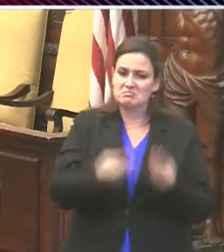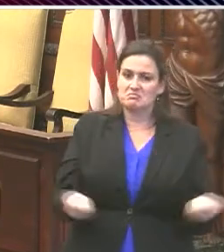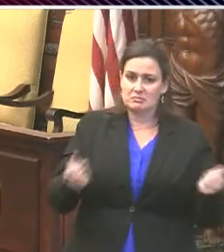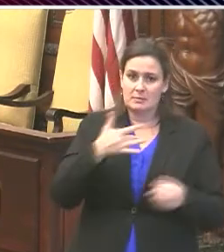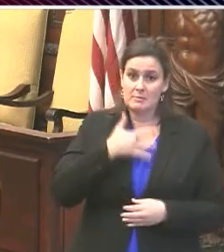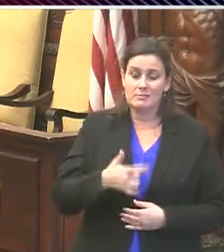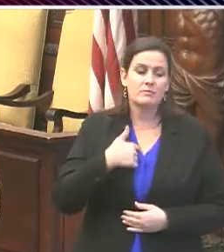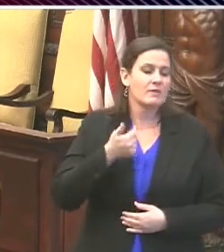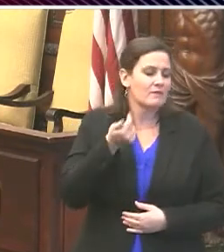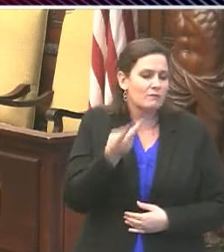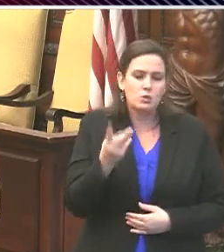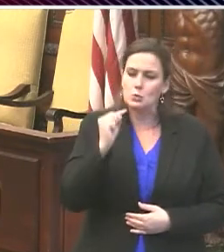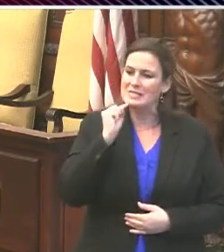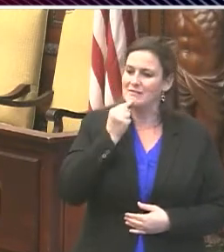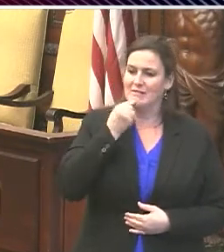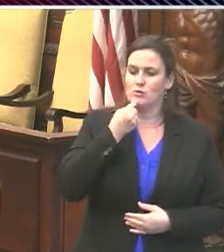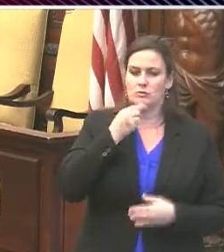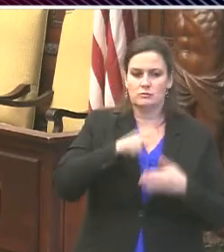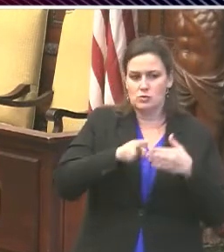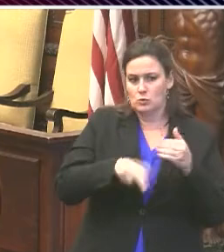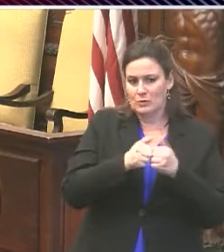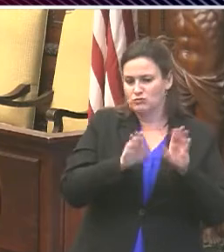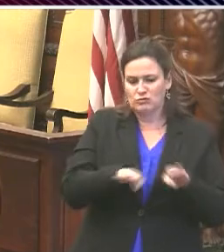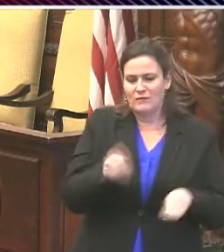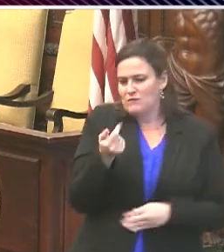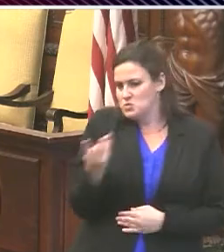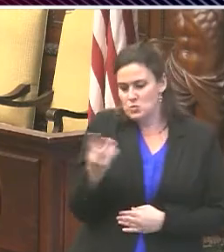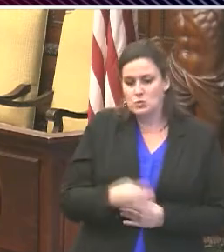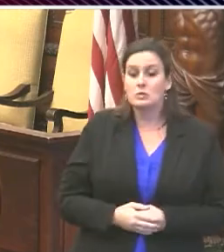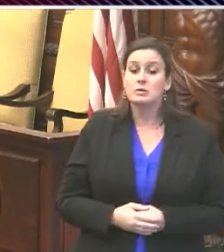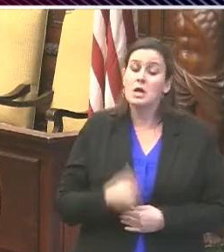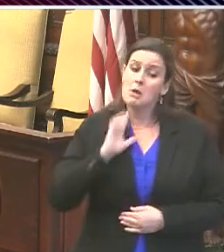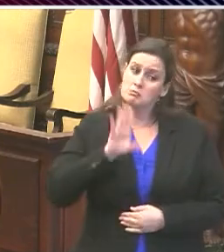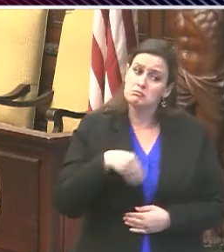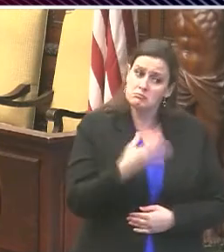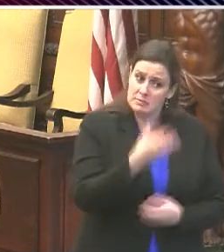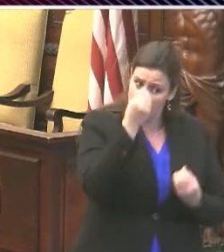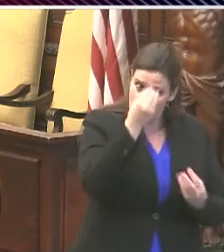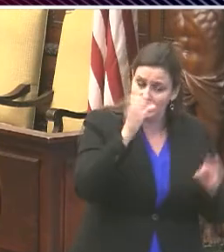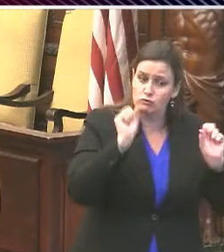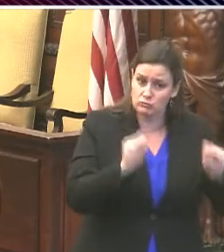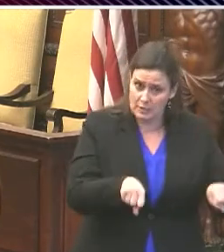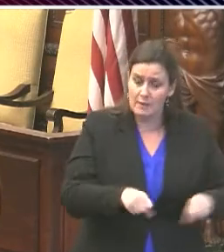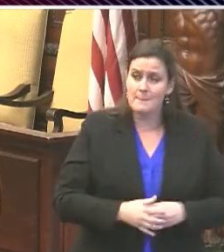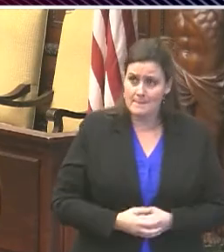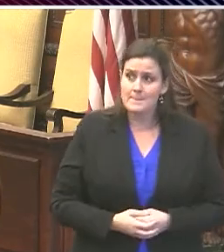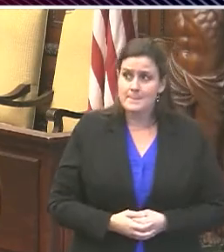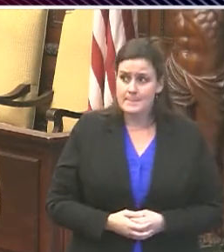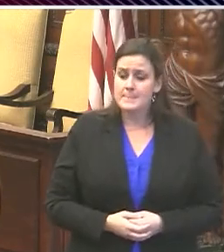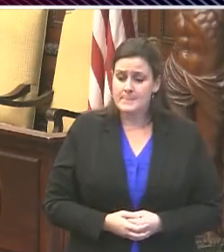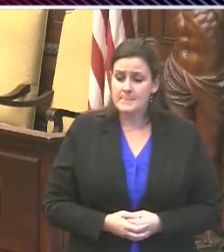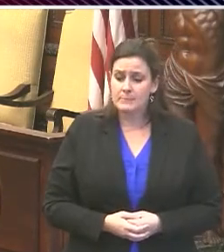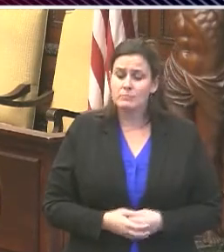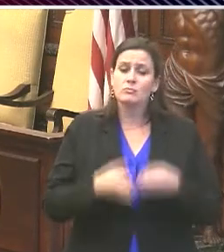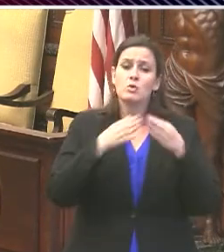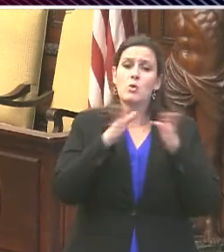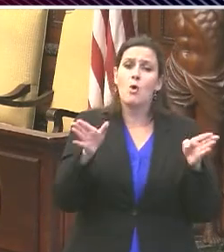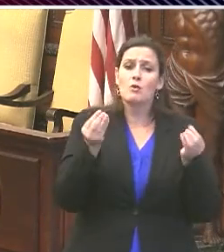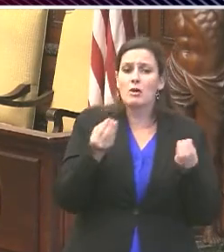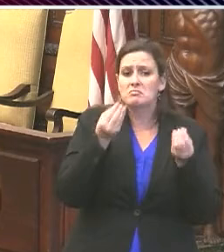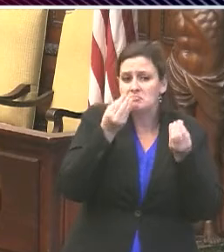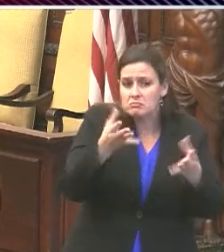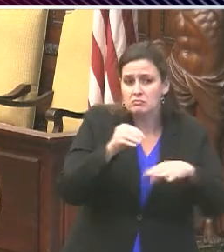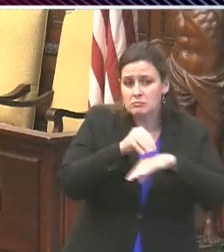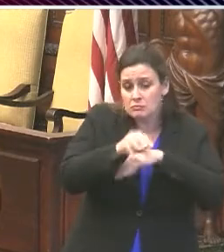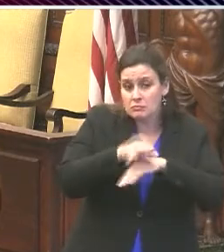severe outcomes in children. So we can get you the data on them. The overall recommendations for how to